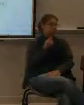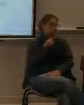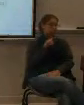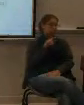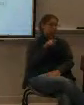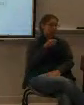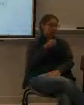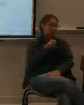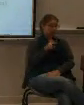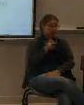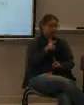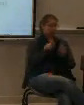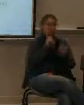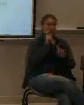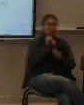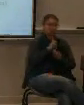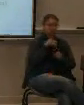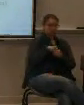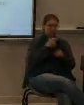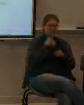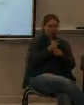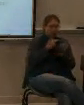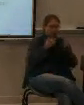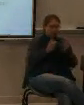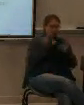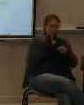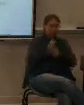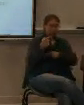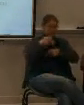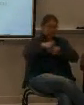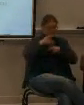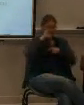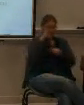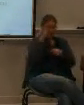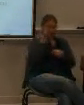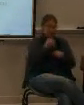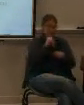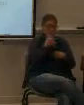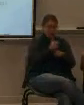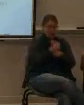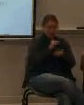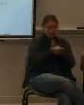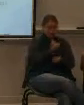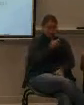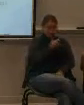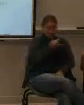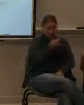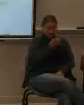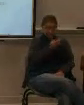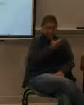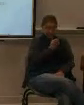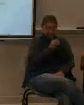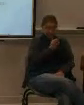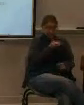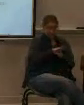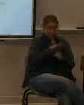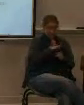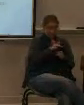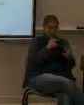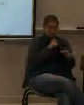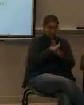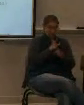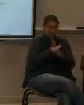they really have to be in the right place at the right time, because if they don't get that sulfide quickly, it's going